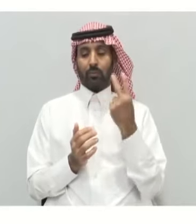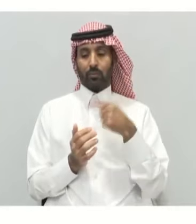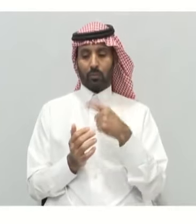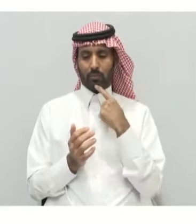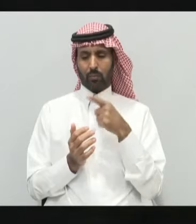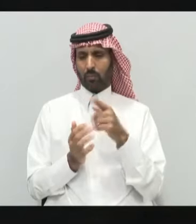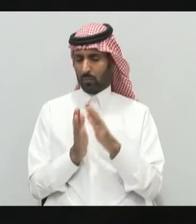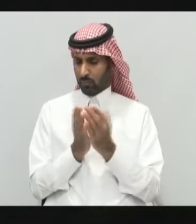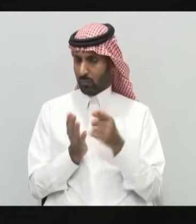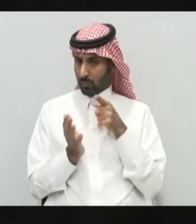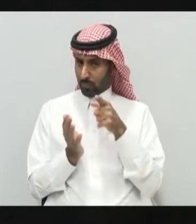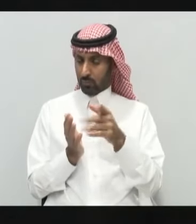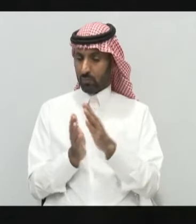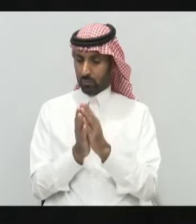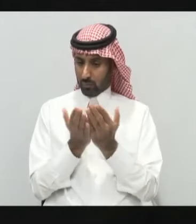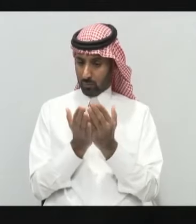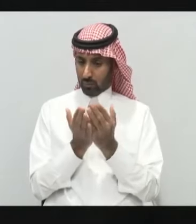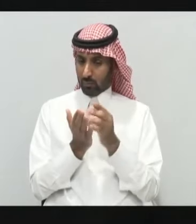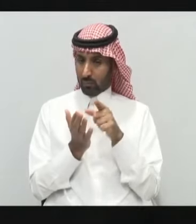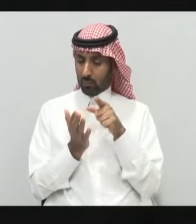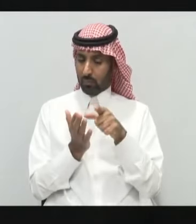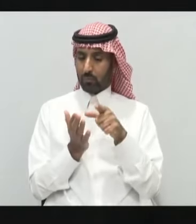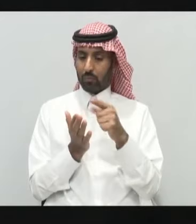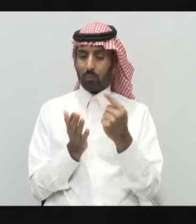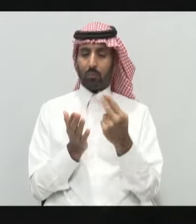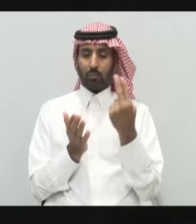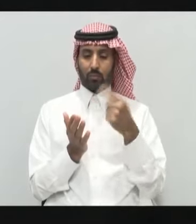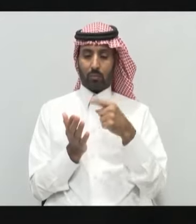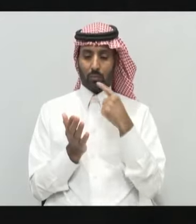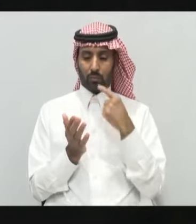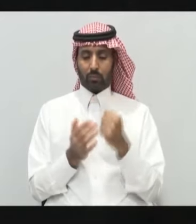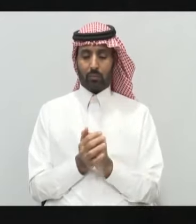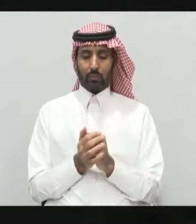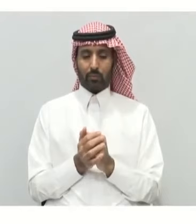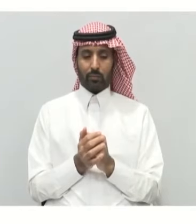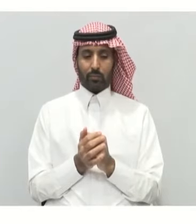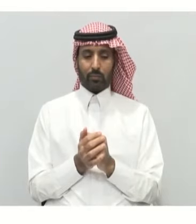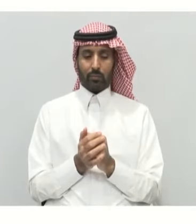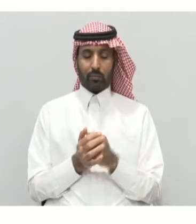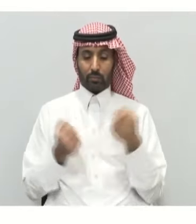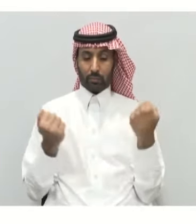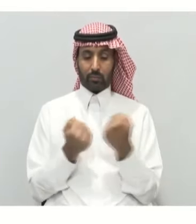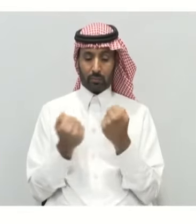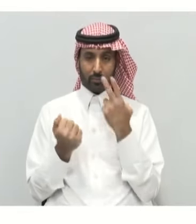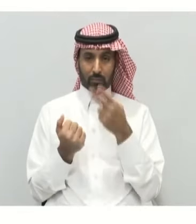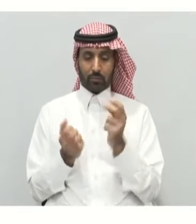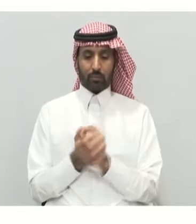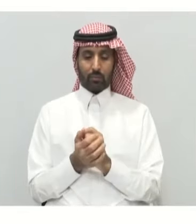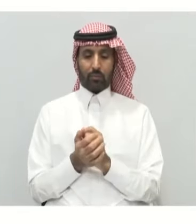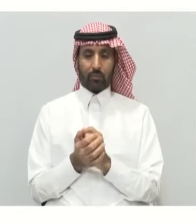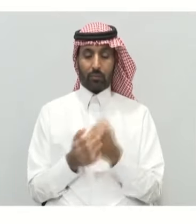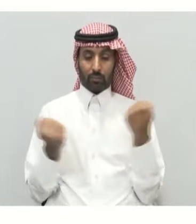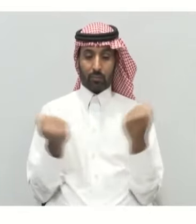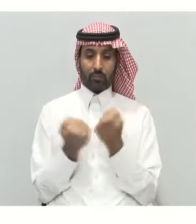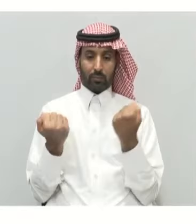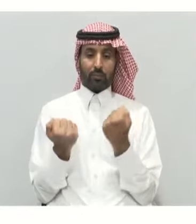Would you please open your books on page 12 as we're going to have a very interesting exercise. So the exercise